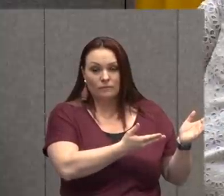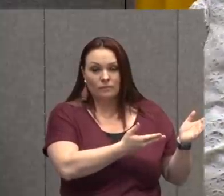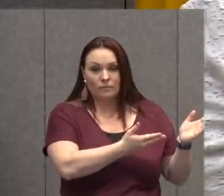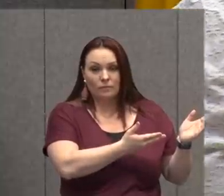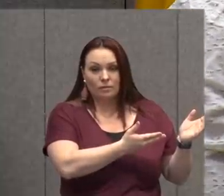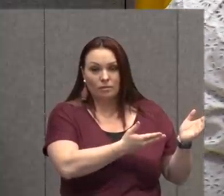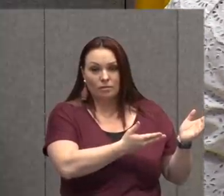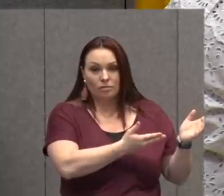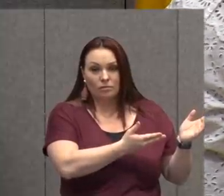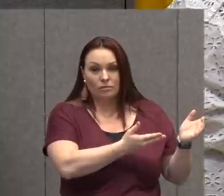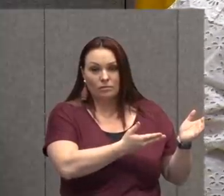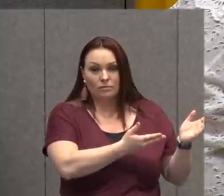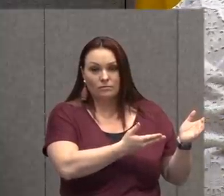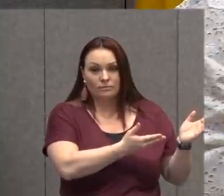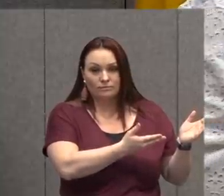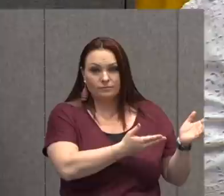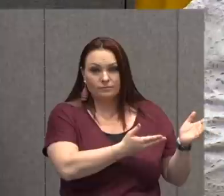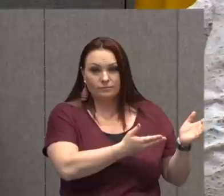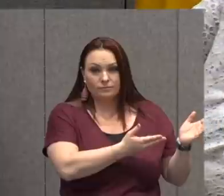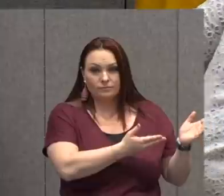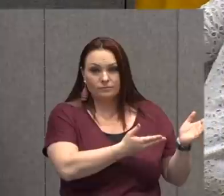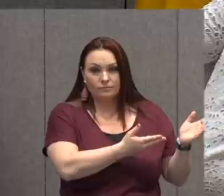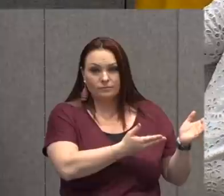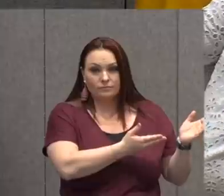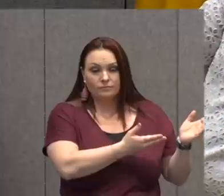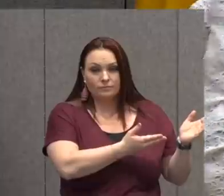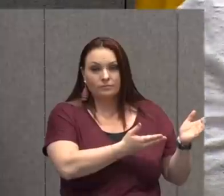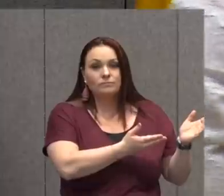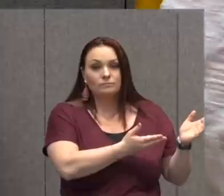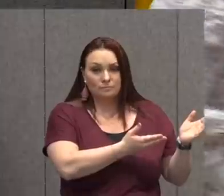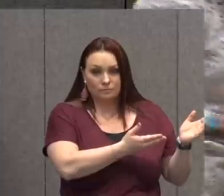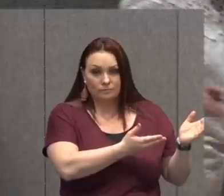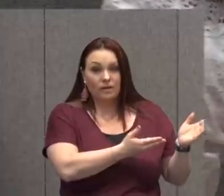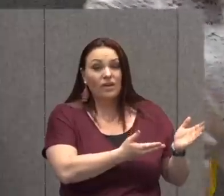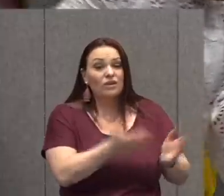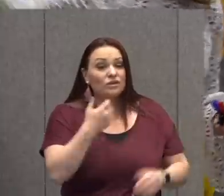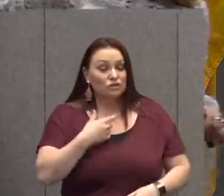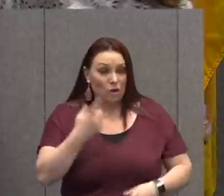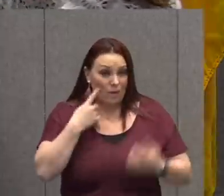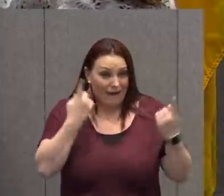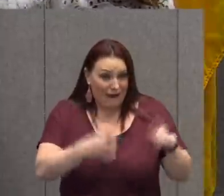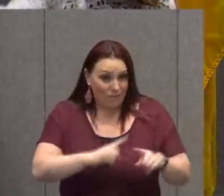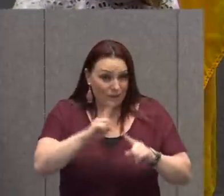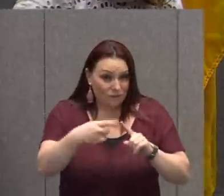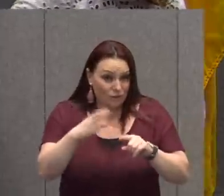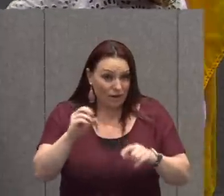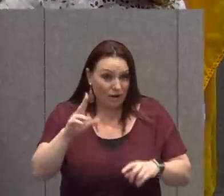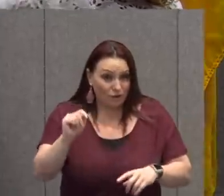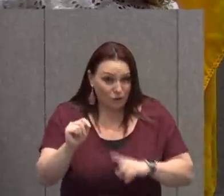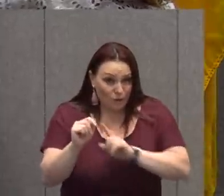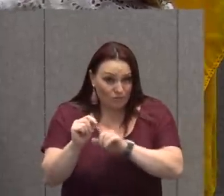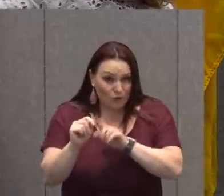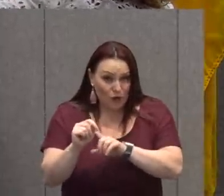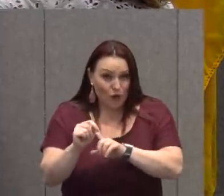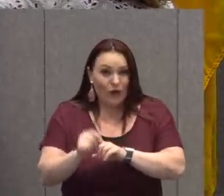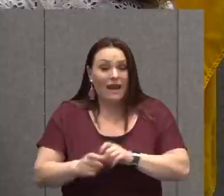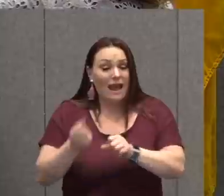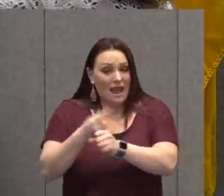over the world celebrate the moon. Okay, so I have been able to write a